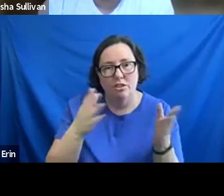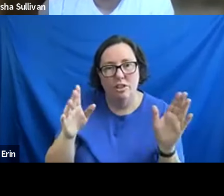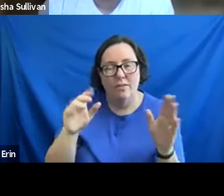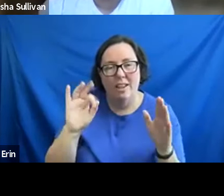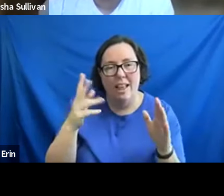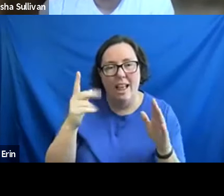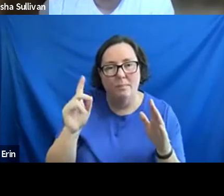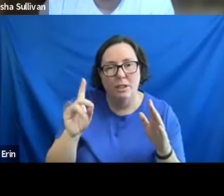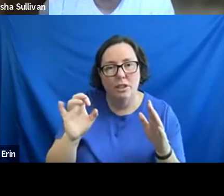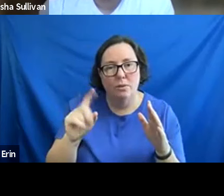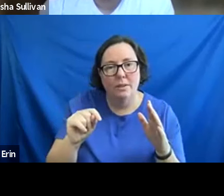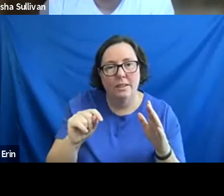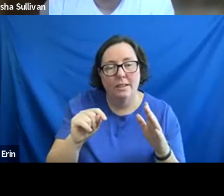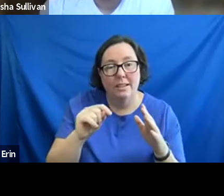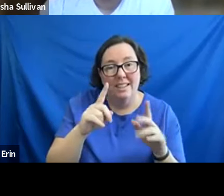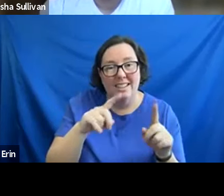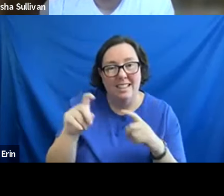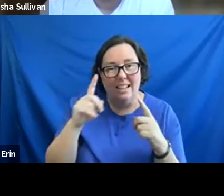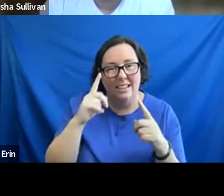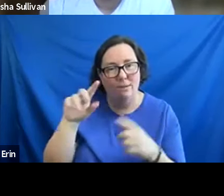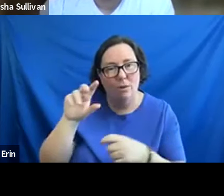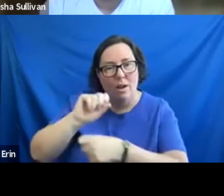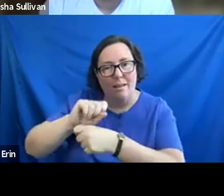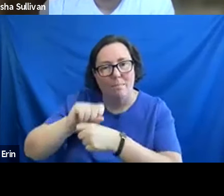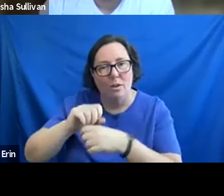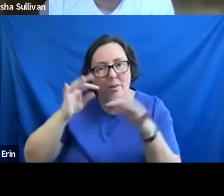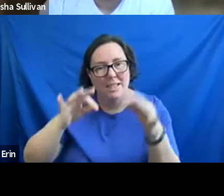battery back then in employment decisions.